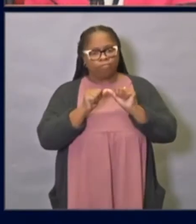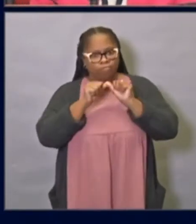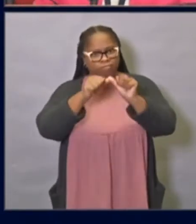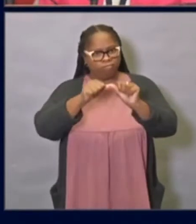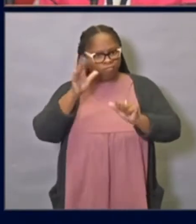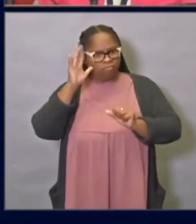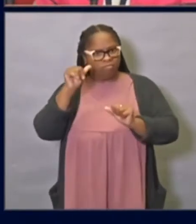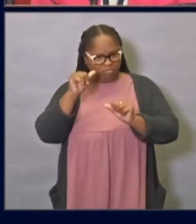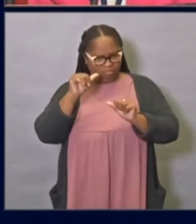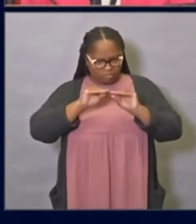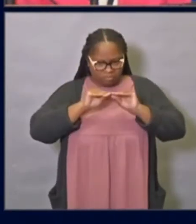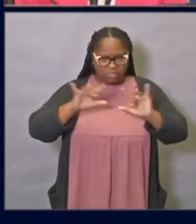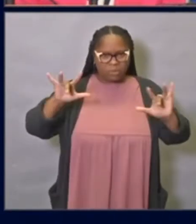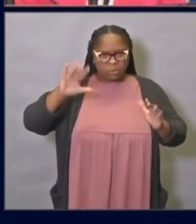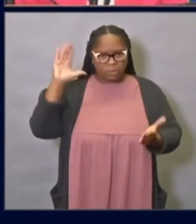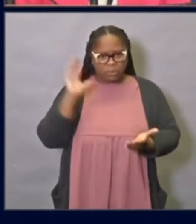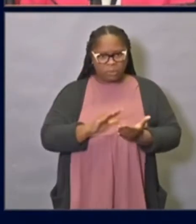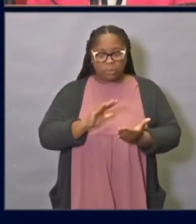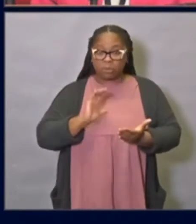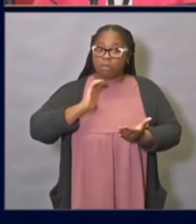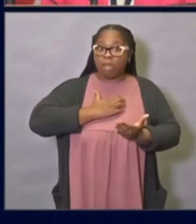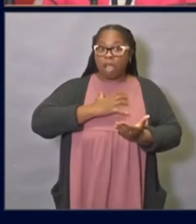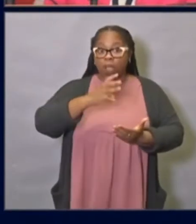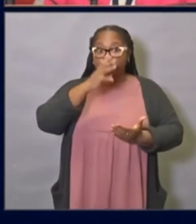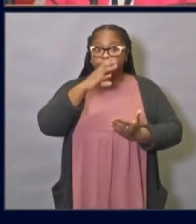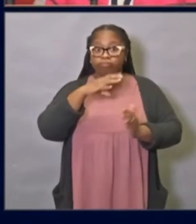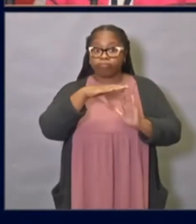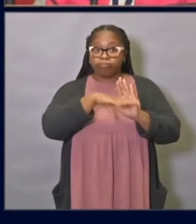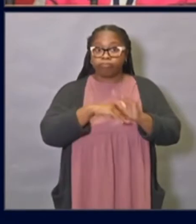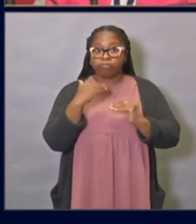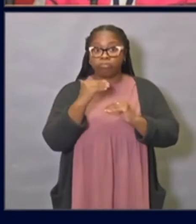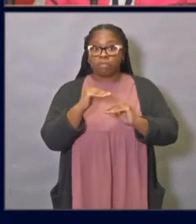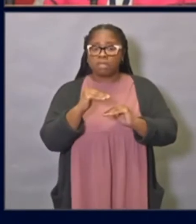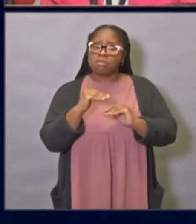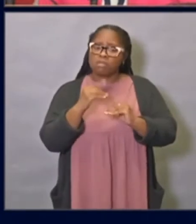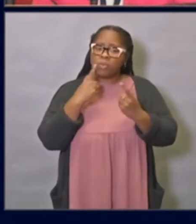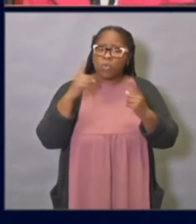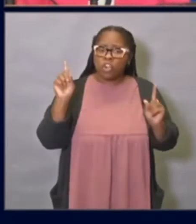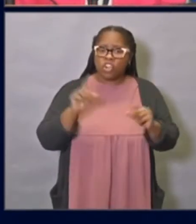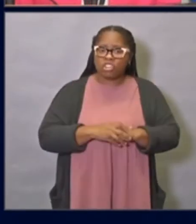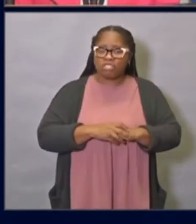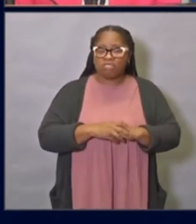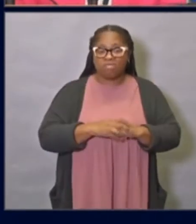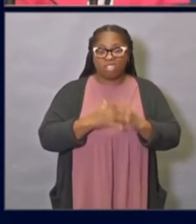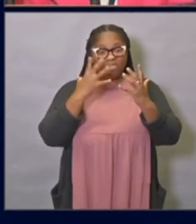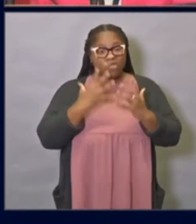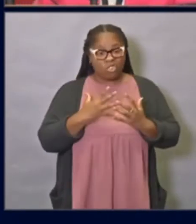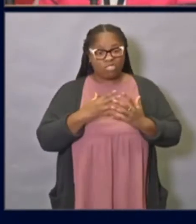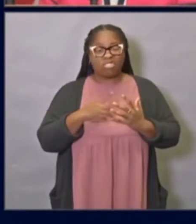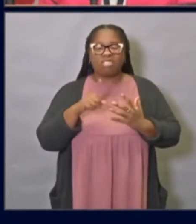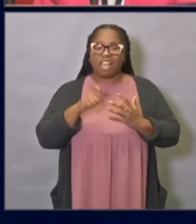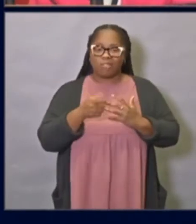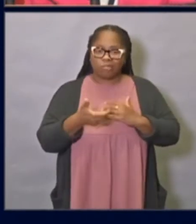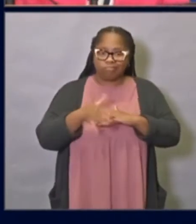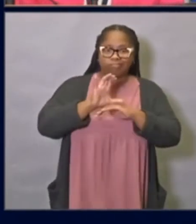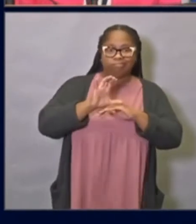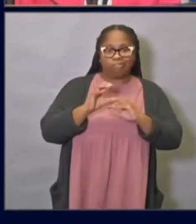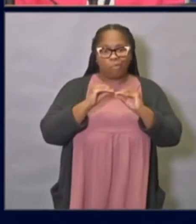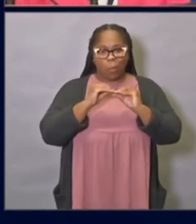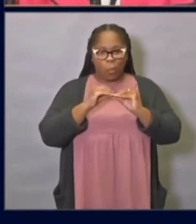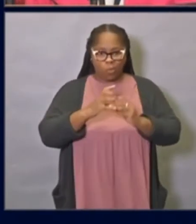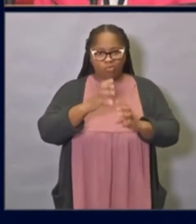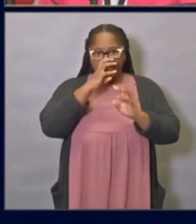restrictions that are in place also work. And it's unfortunate that we're back to having additional restrictions. But